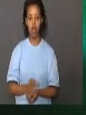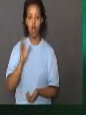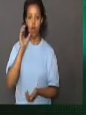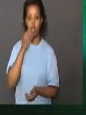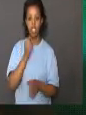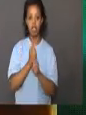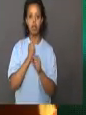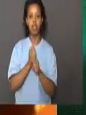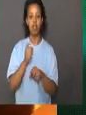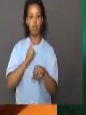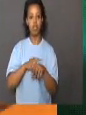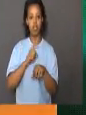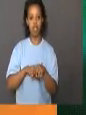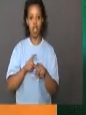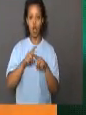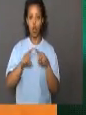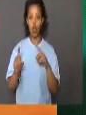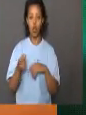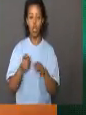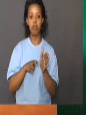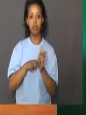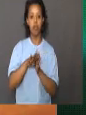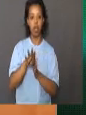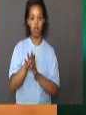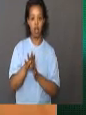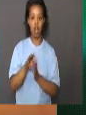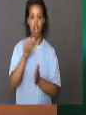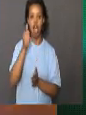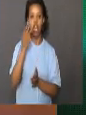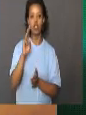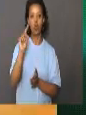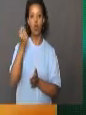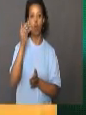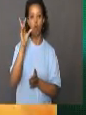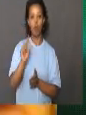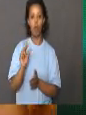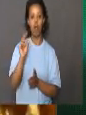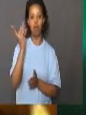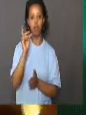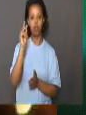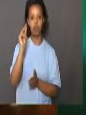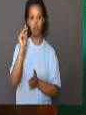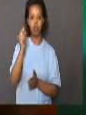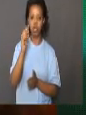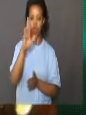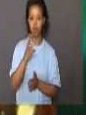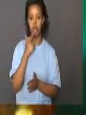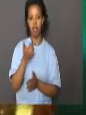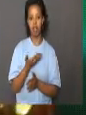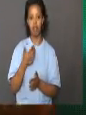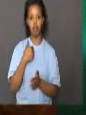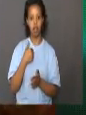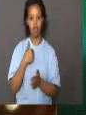vinegar, special bacteria called acetobacter oxidize the alcohol